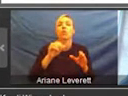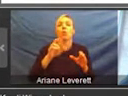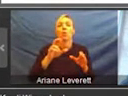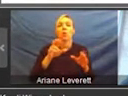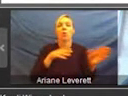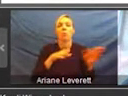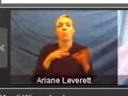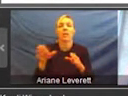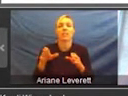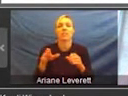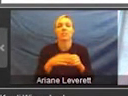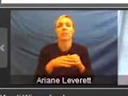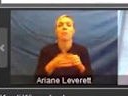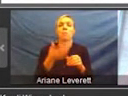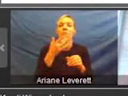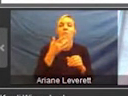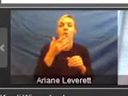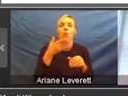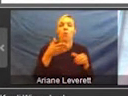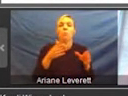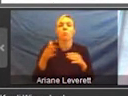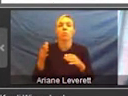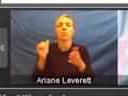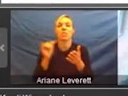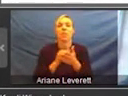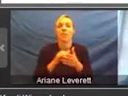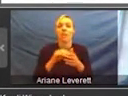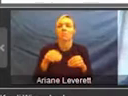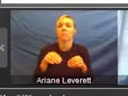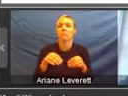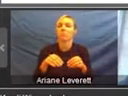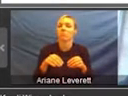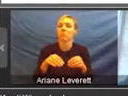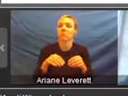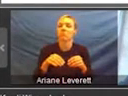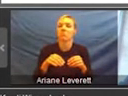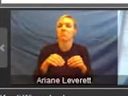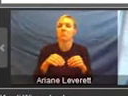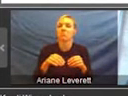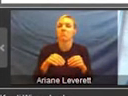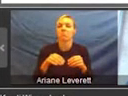free and open source community. There is increasing